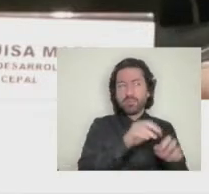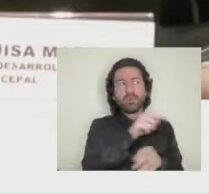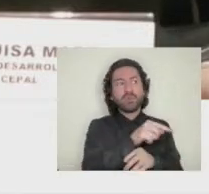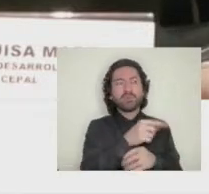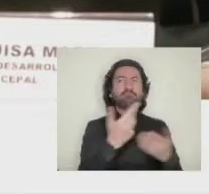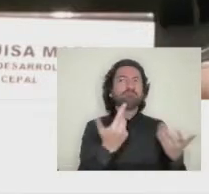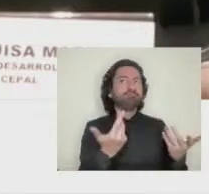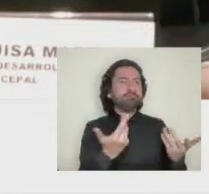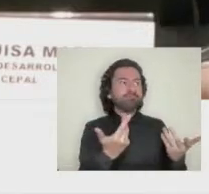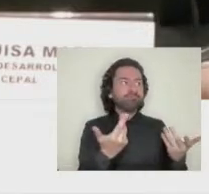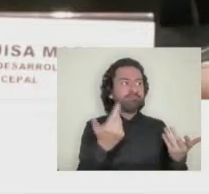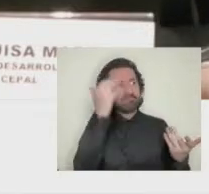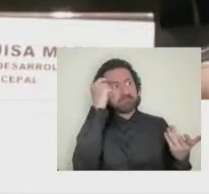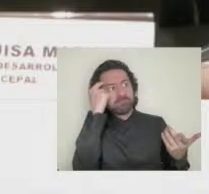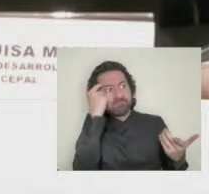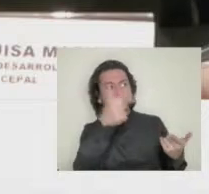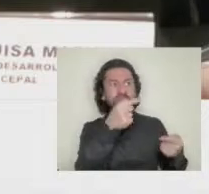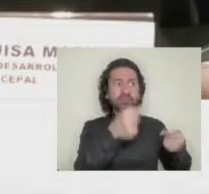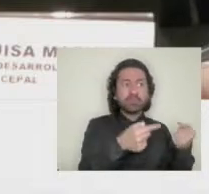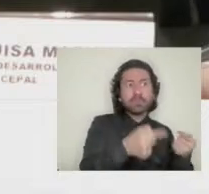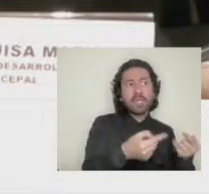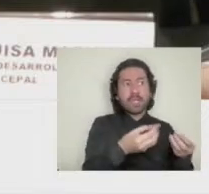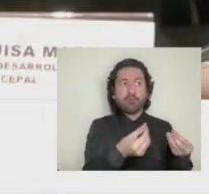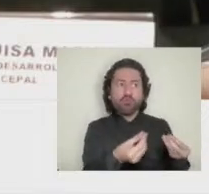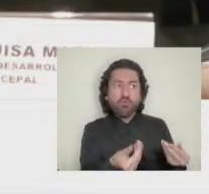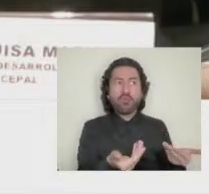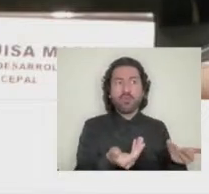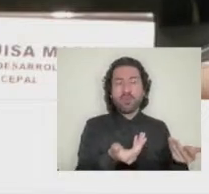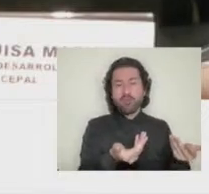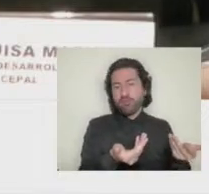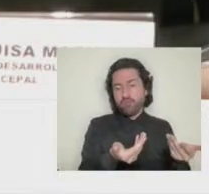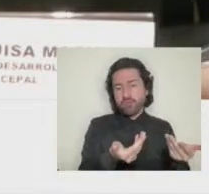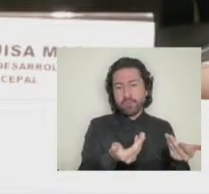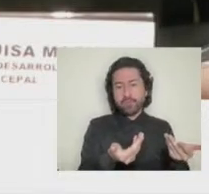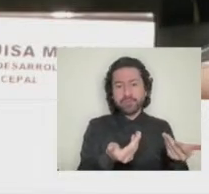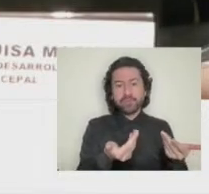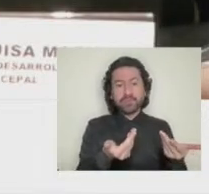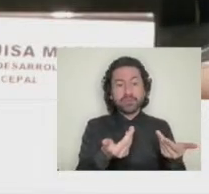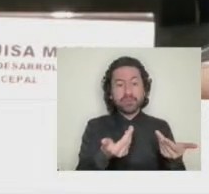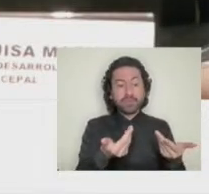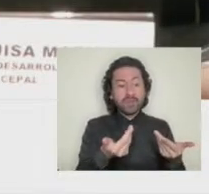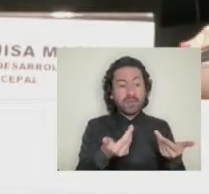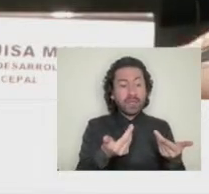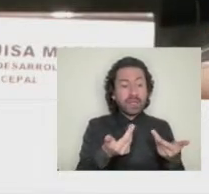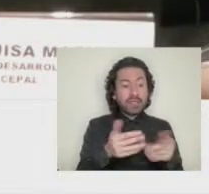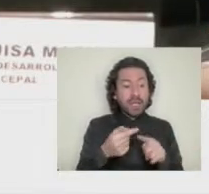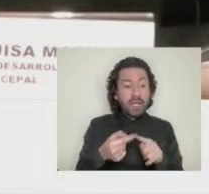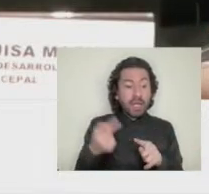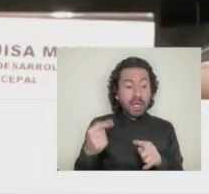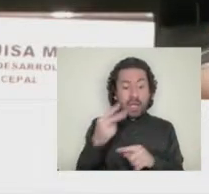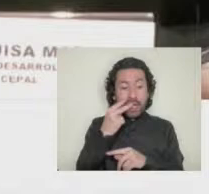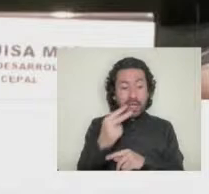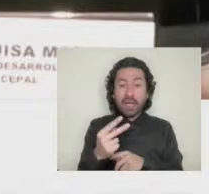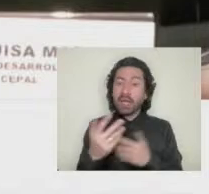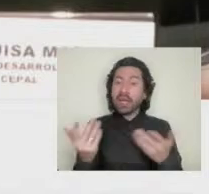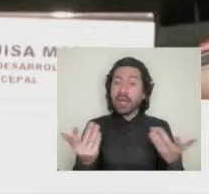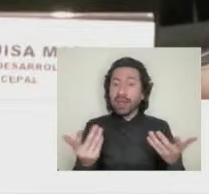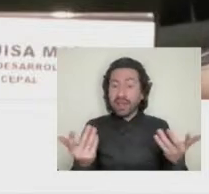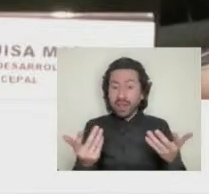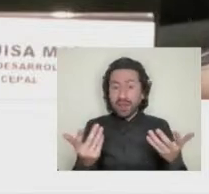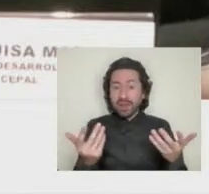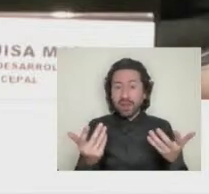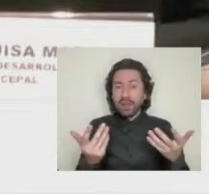into consideration political and economic interests that are relevant. As mentioned by Professor Marmot, we saw